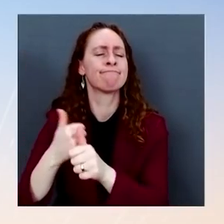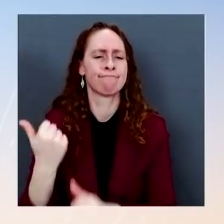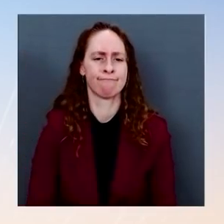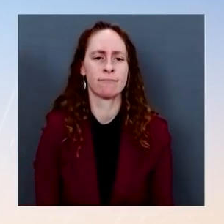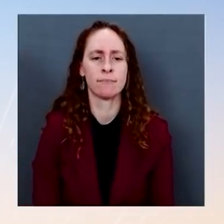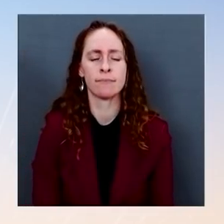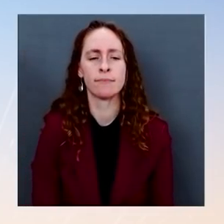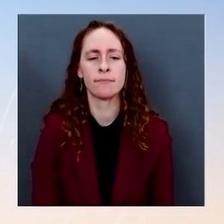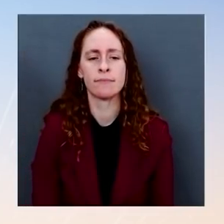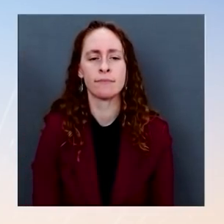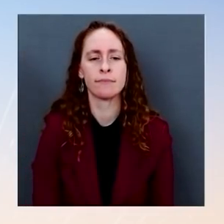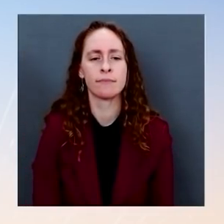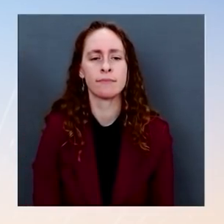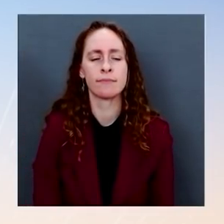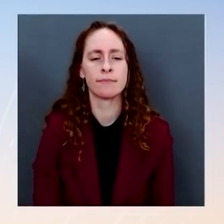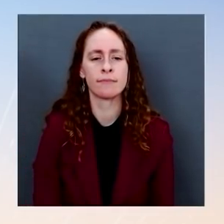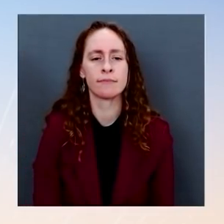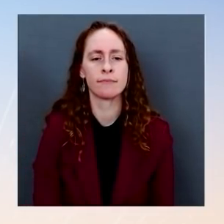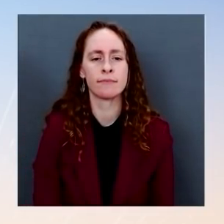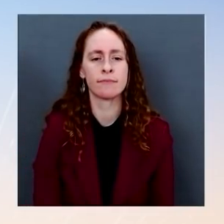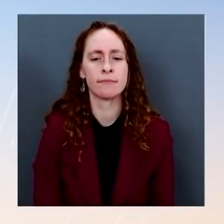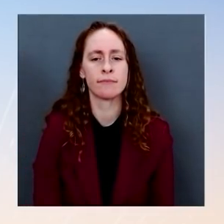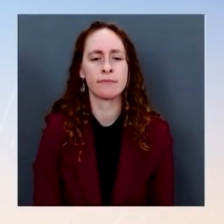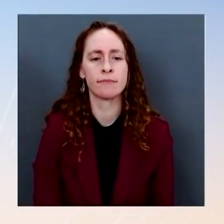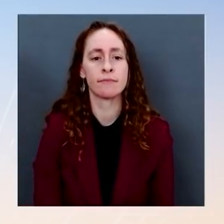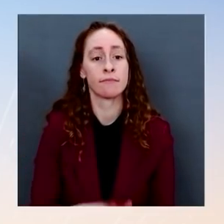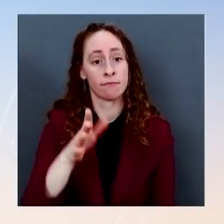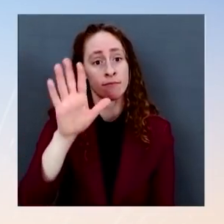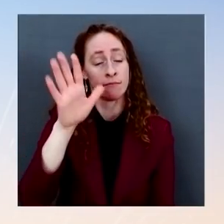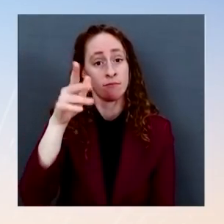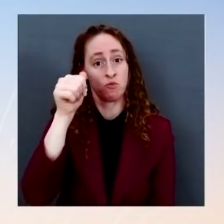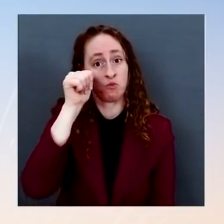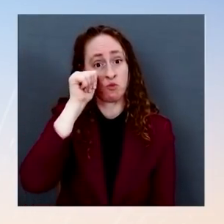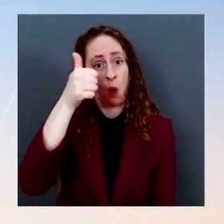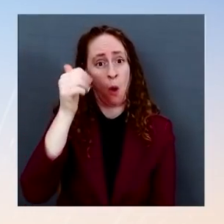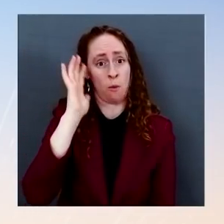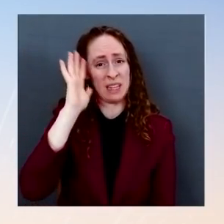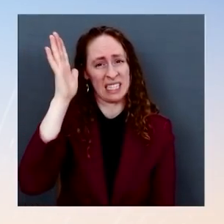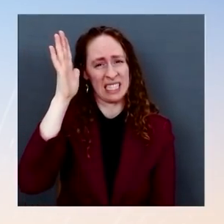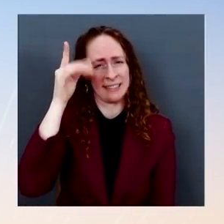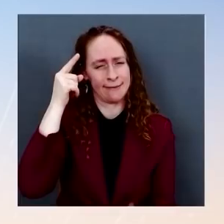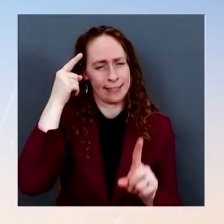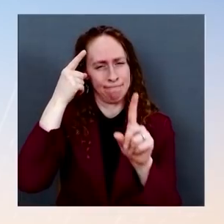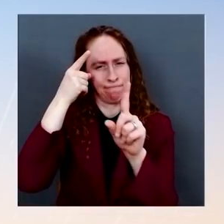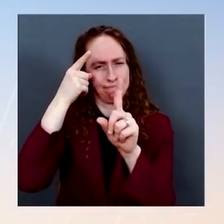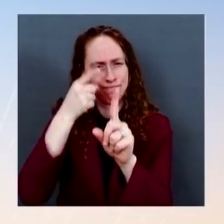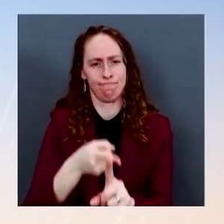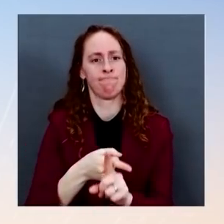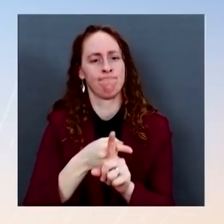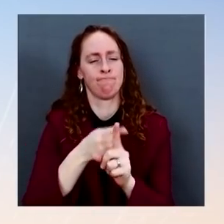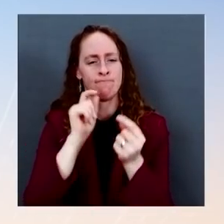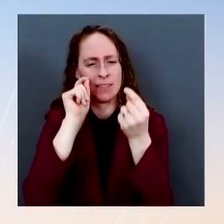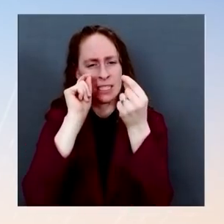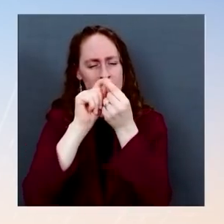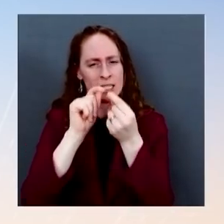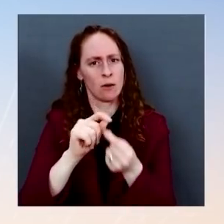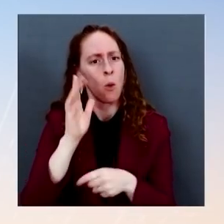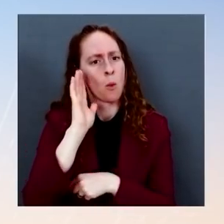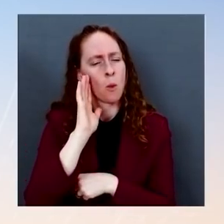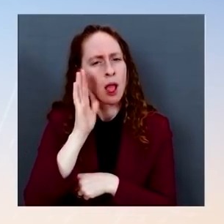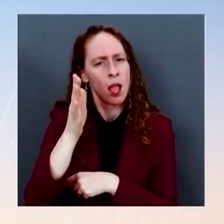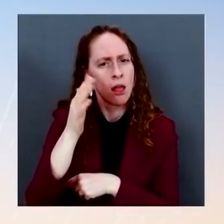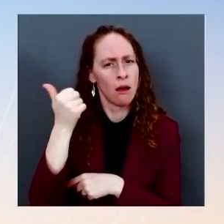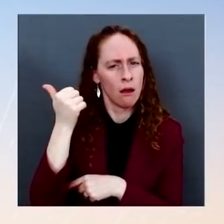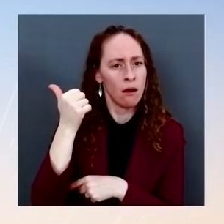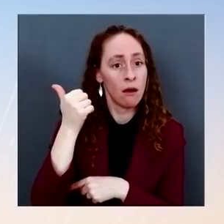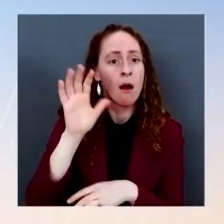people of what they can look ahead to over the next couple of months, and an understanding and an update on what he and his administration are going to